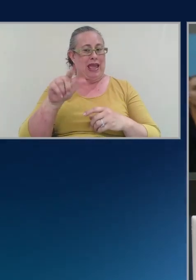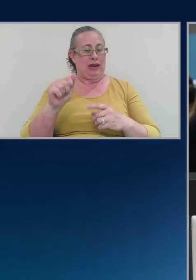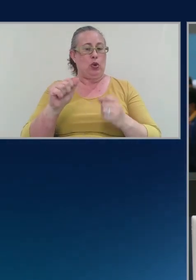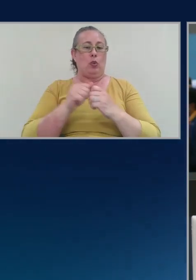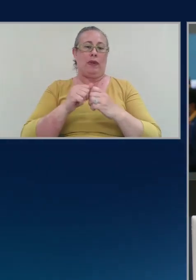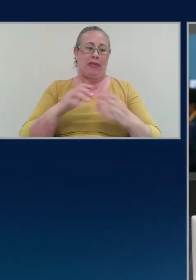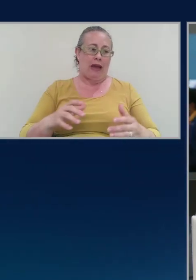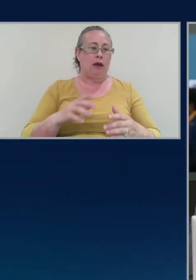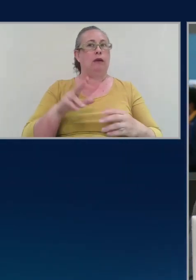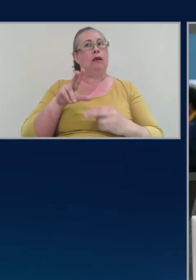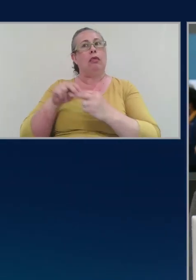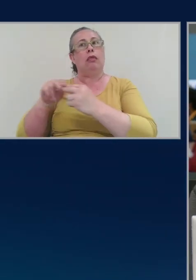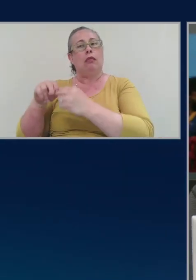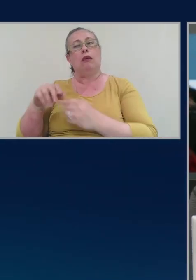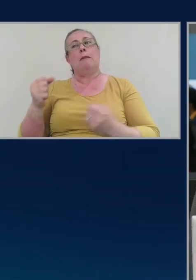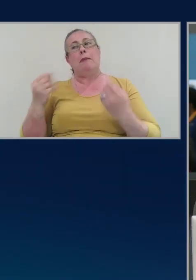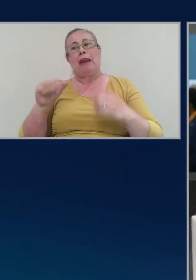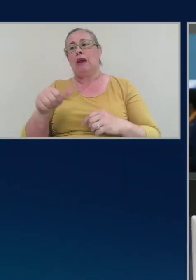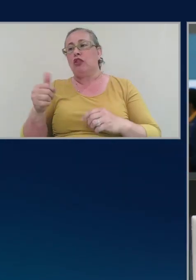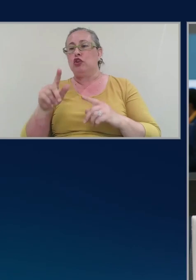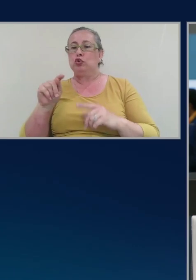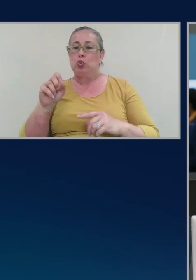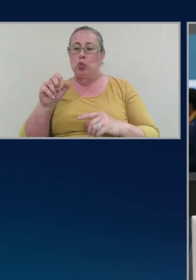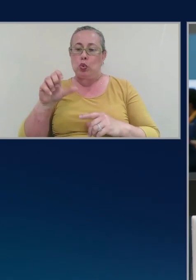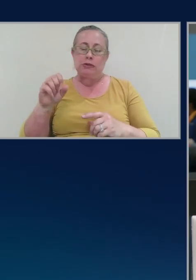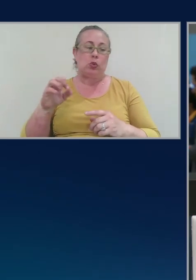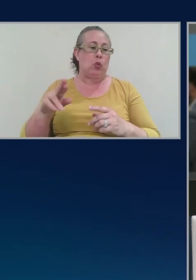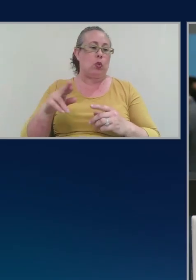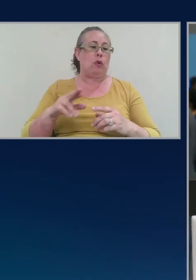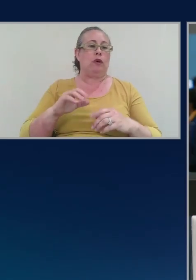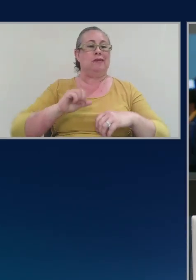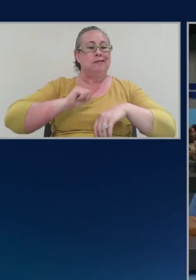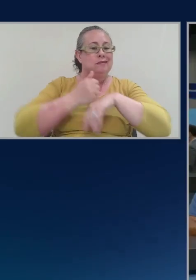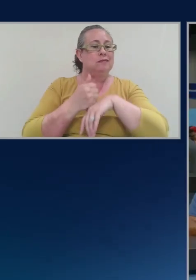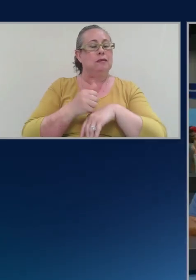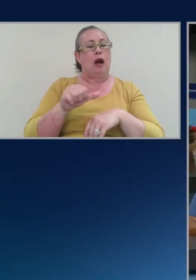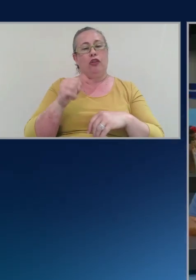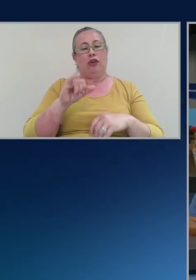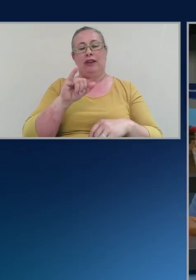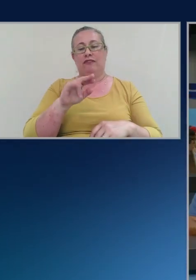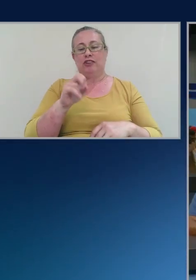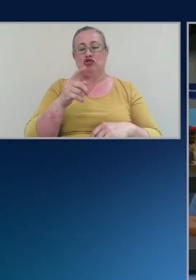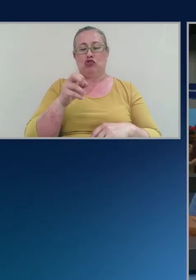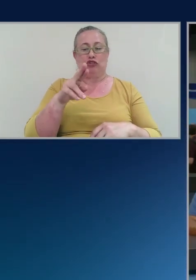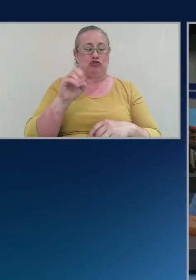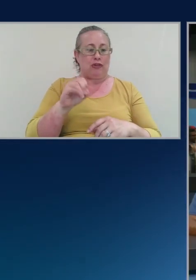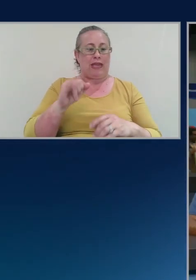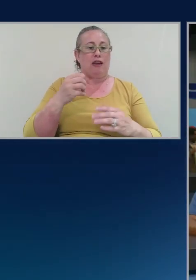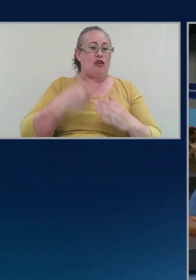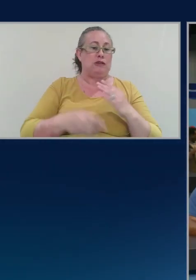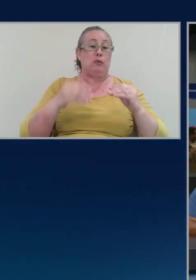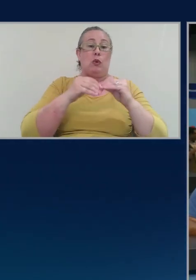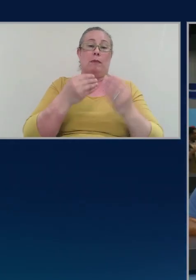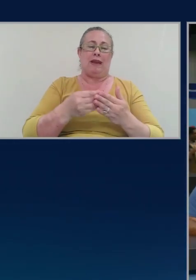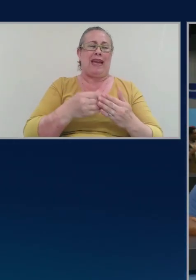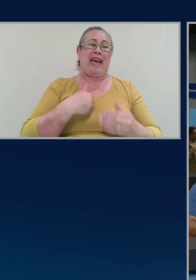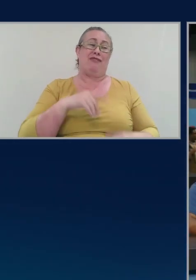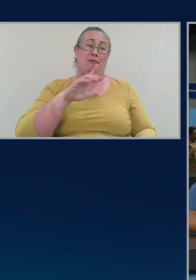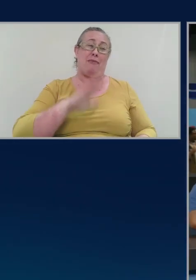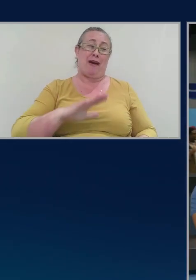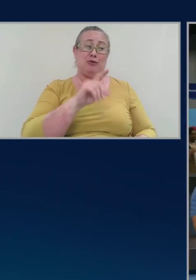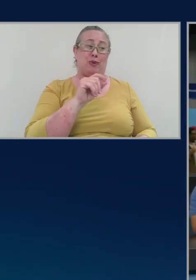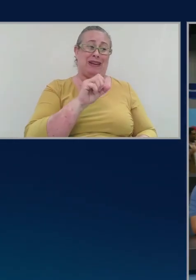or standing up any different infrastructure that might cost more money. Well, unfortunately, we've got about 20 seconds left, cool.